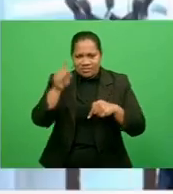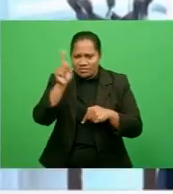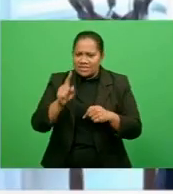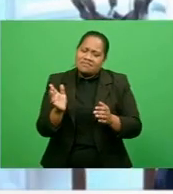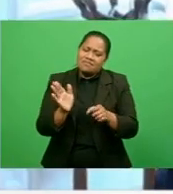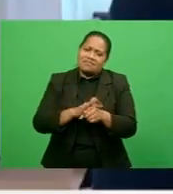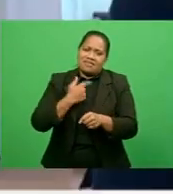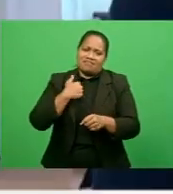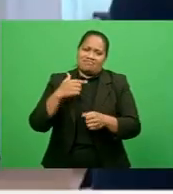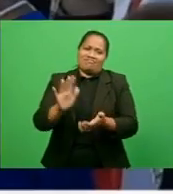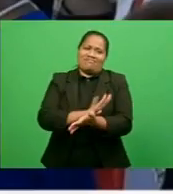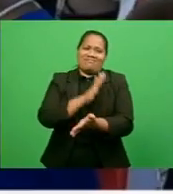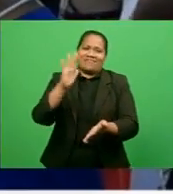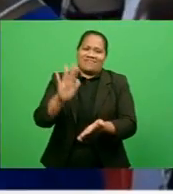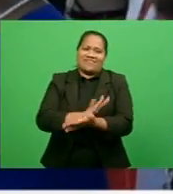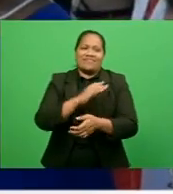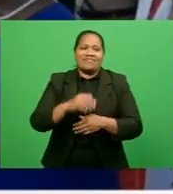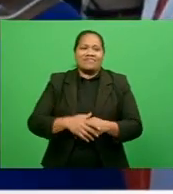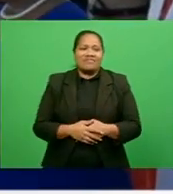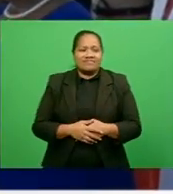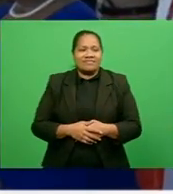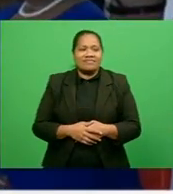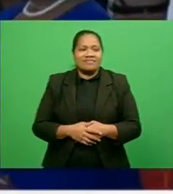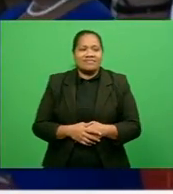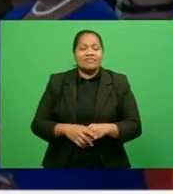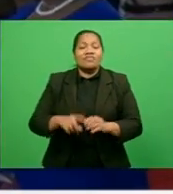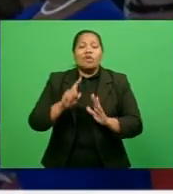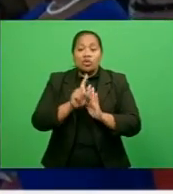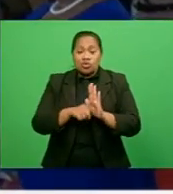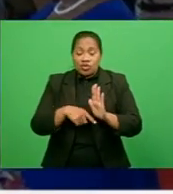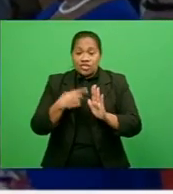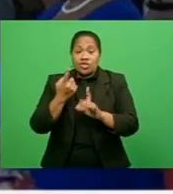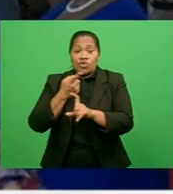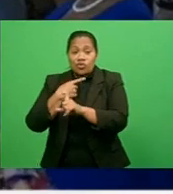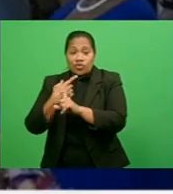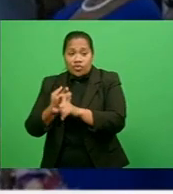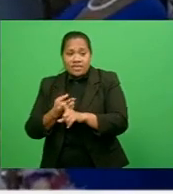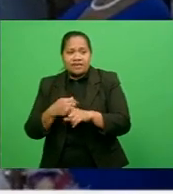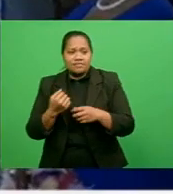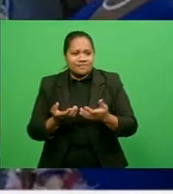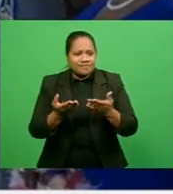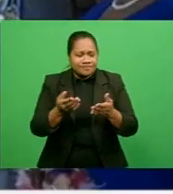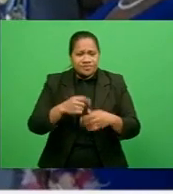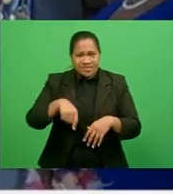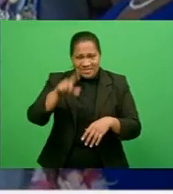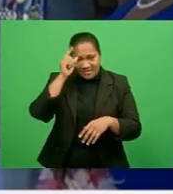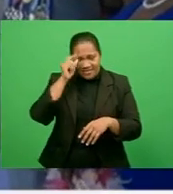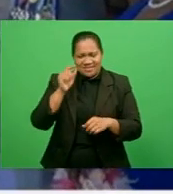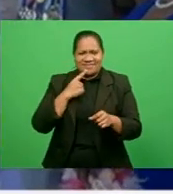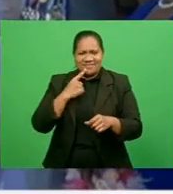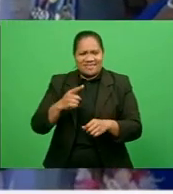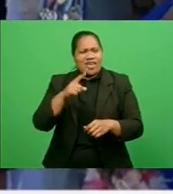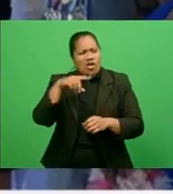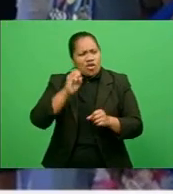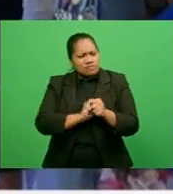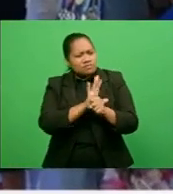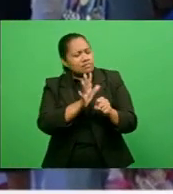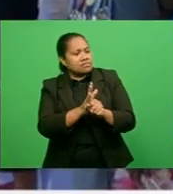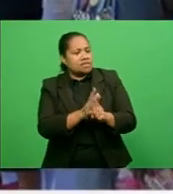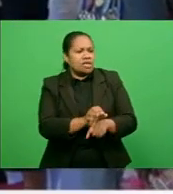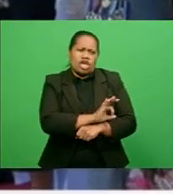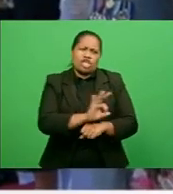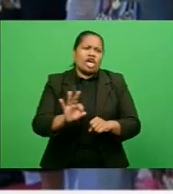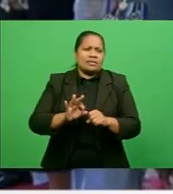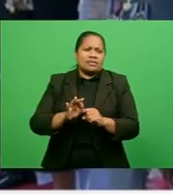happy. President Major General retired Chiochi Konrote commended the efforts of these Fijians and says that COVID-19 should not dampen